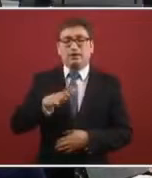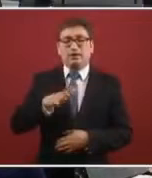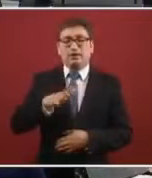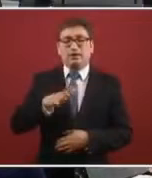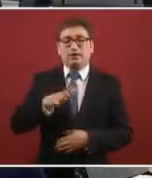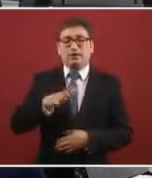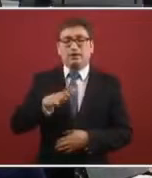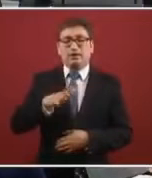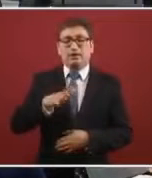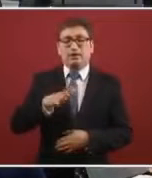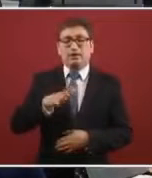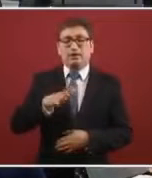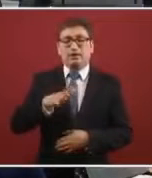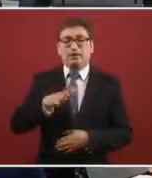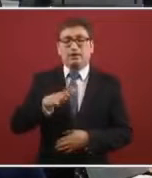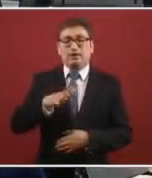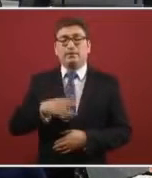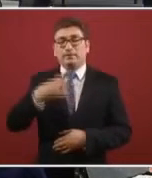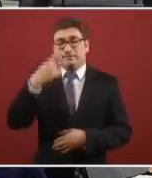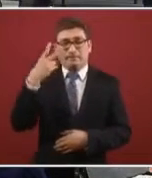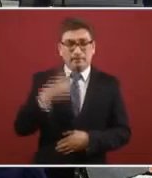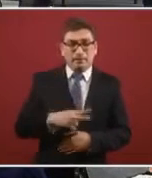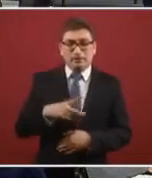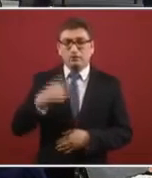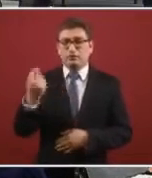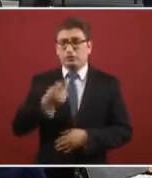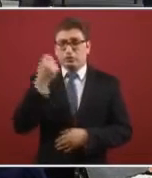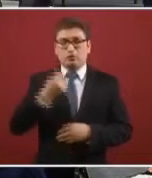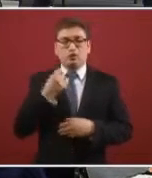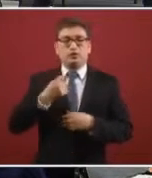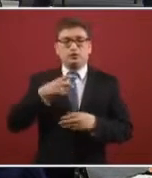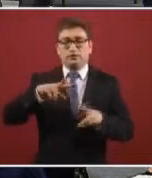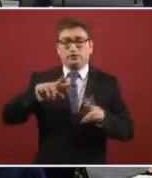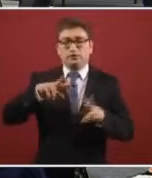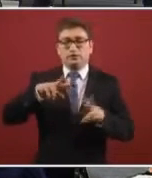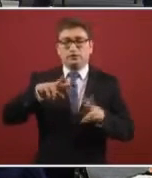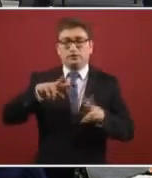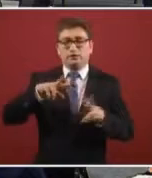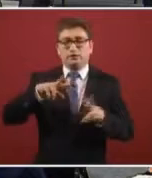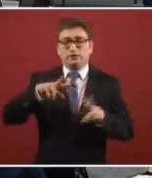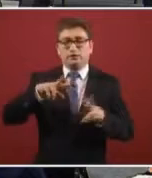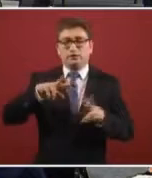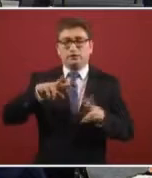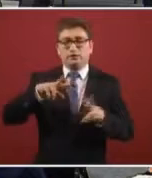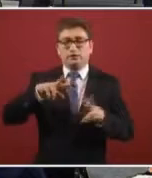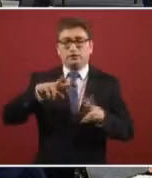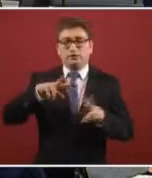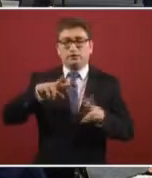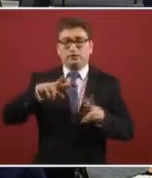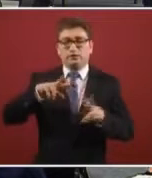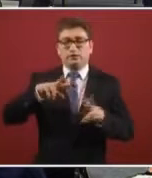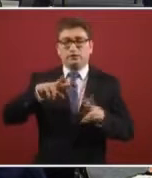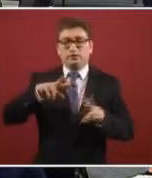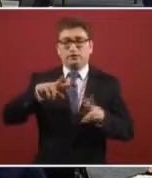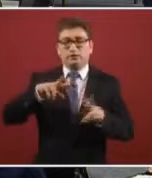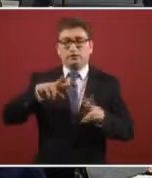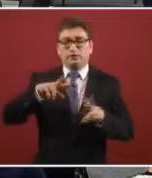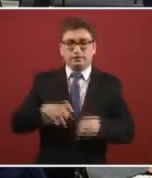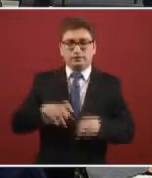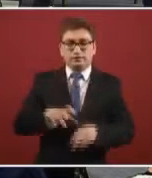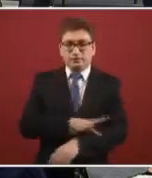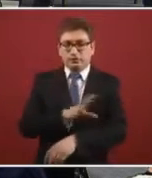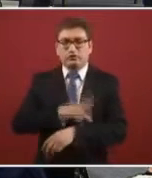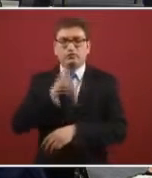technical energy. Materia eléctrica y petrolera. With petroleum and electric matters.